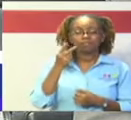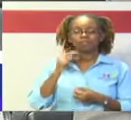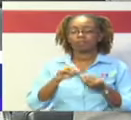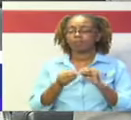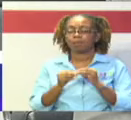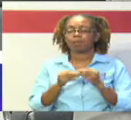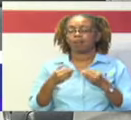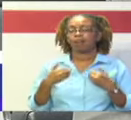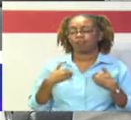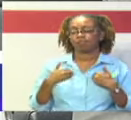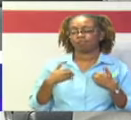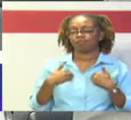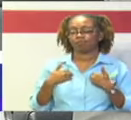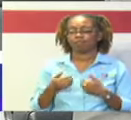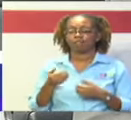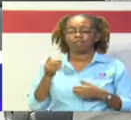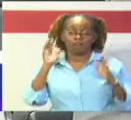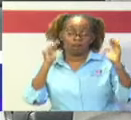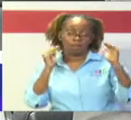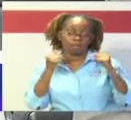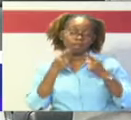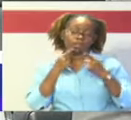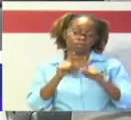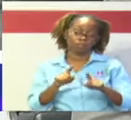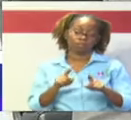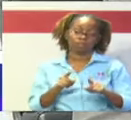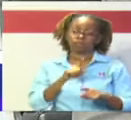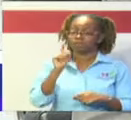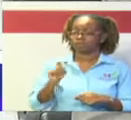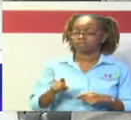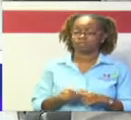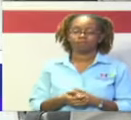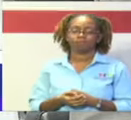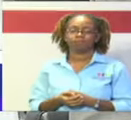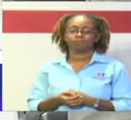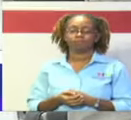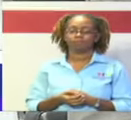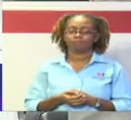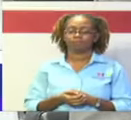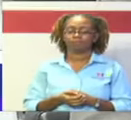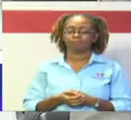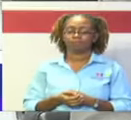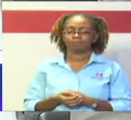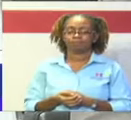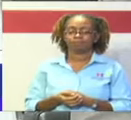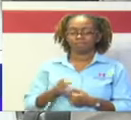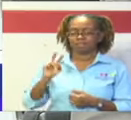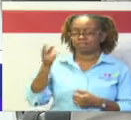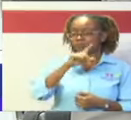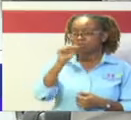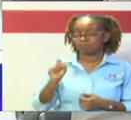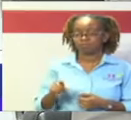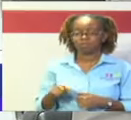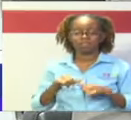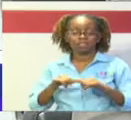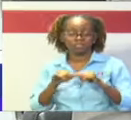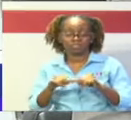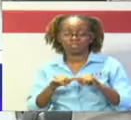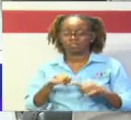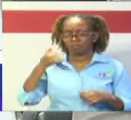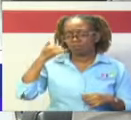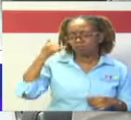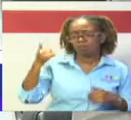that answers that. With respect to the first part of the second question, the contact tracing, of course, for that sixth